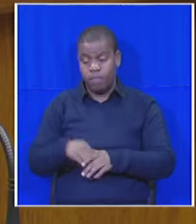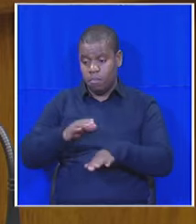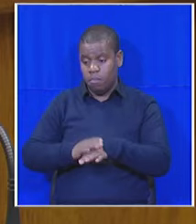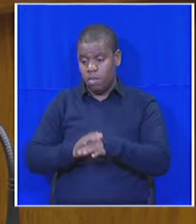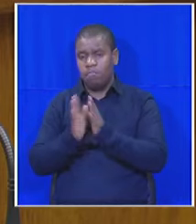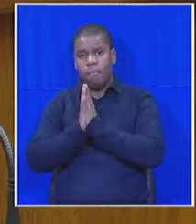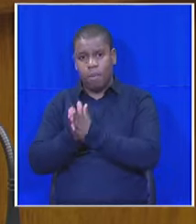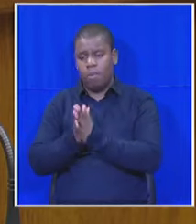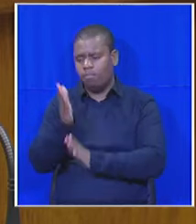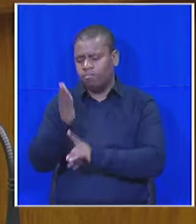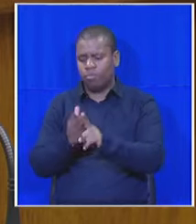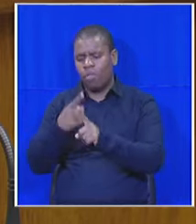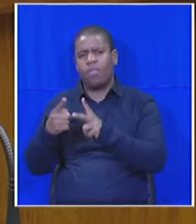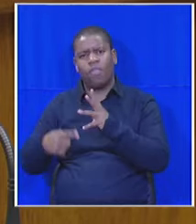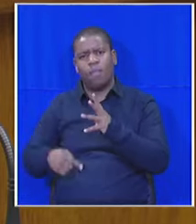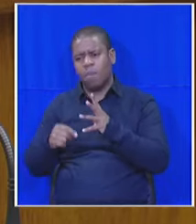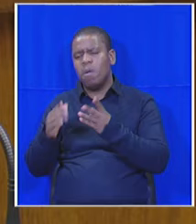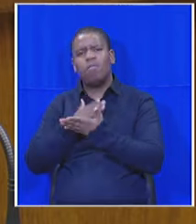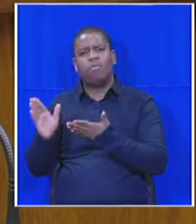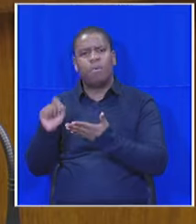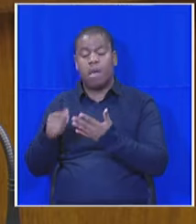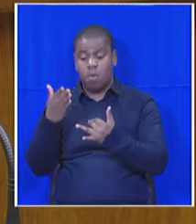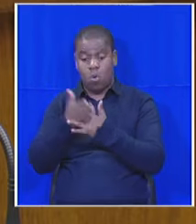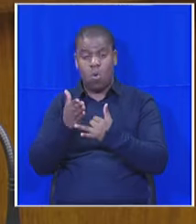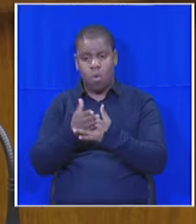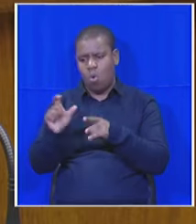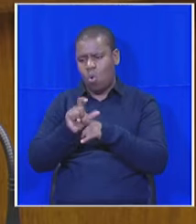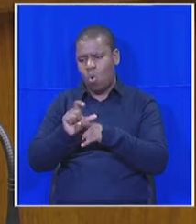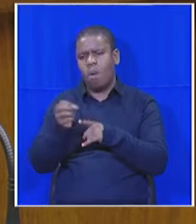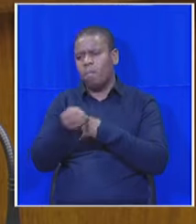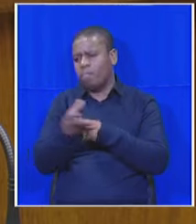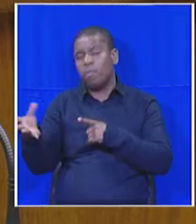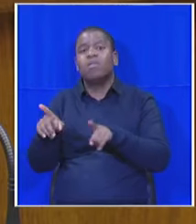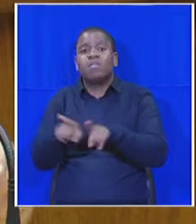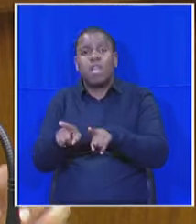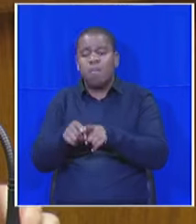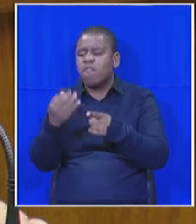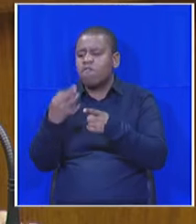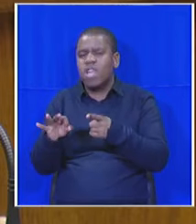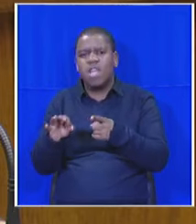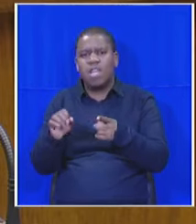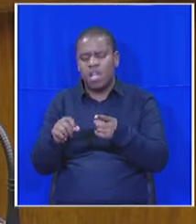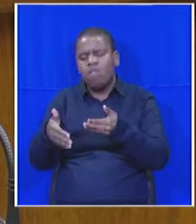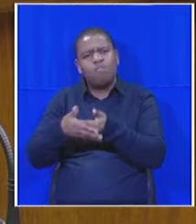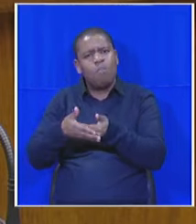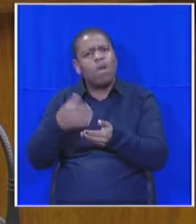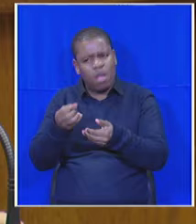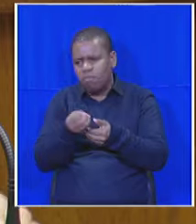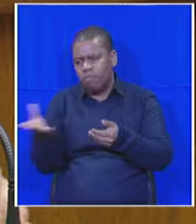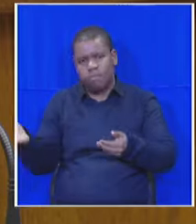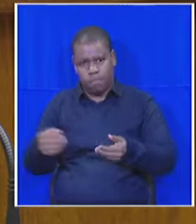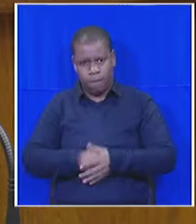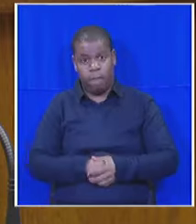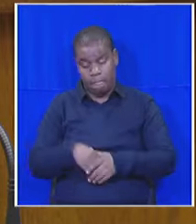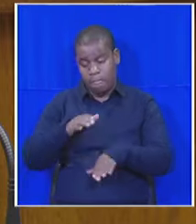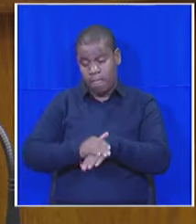removed from these items. If we can provide free condoms, Honourable Minister of Health, we can also provide free sanitary products. Despite all this, the